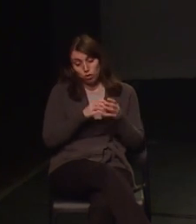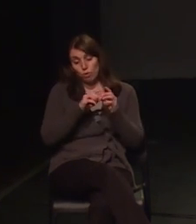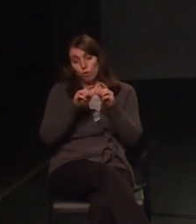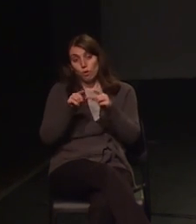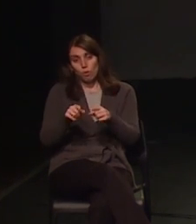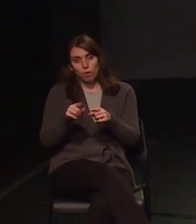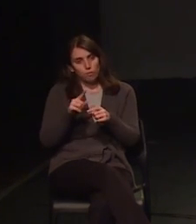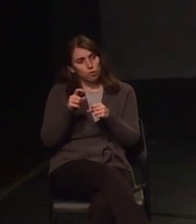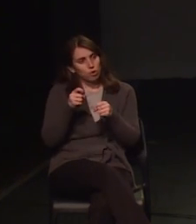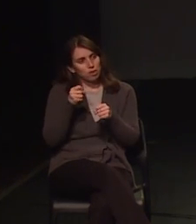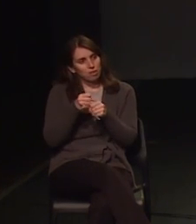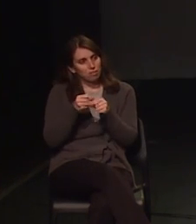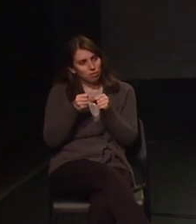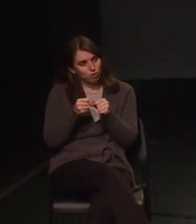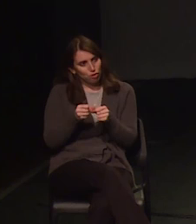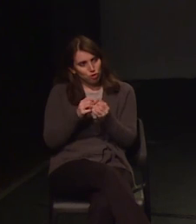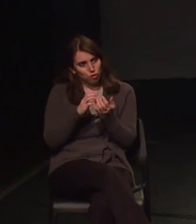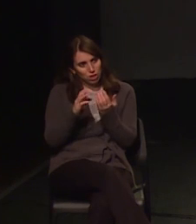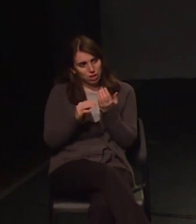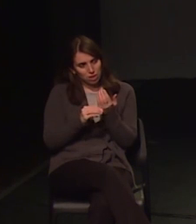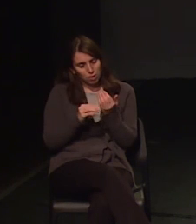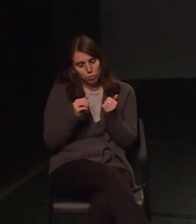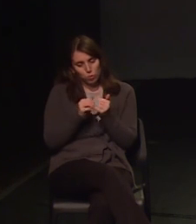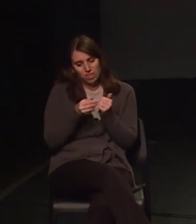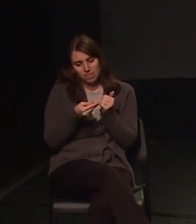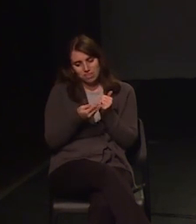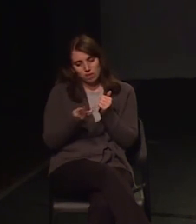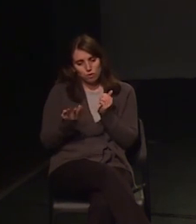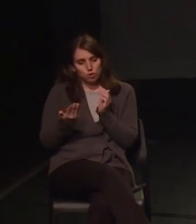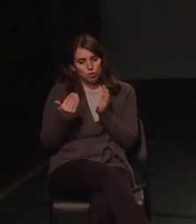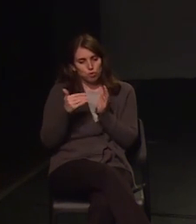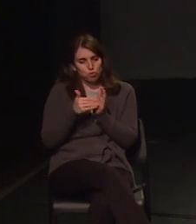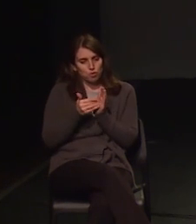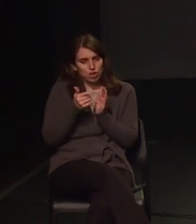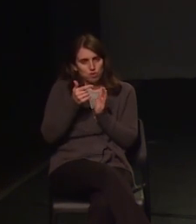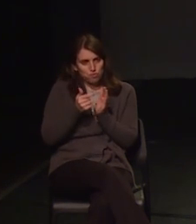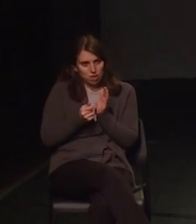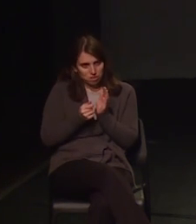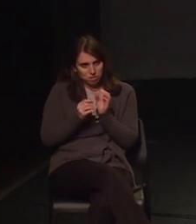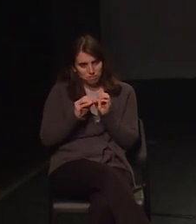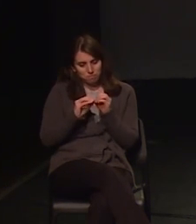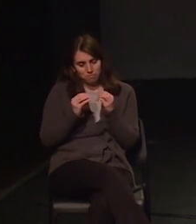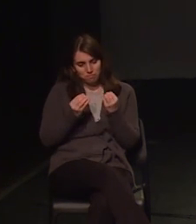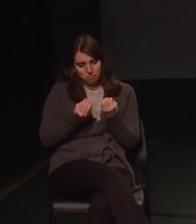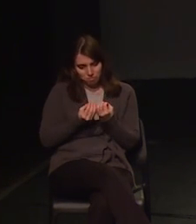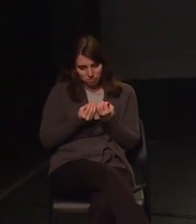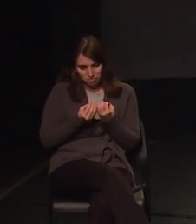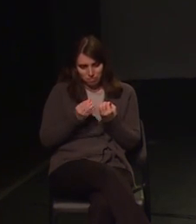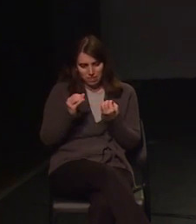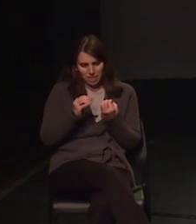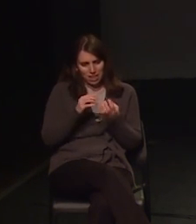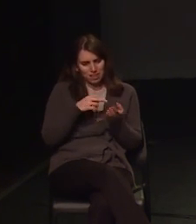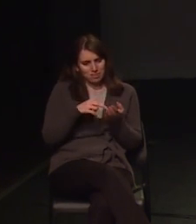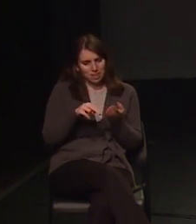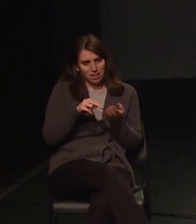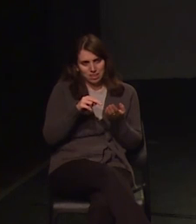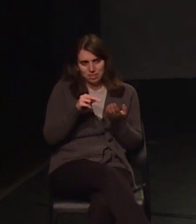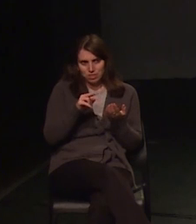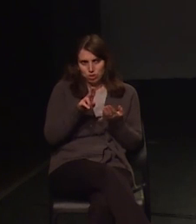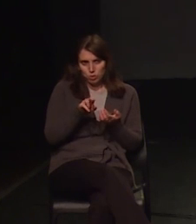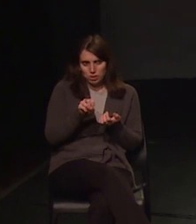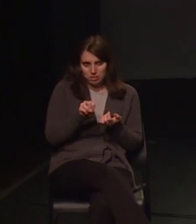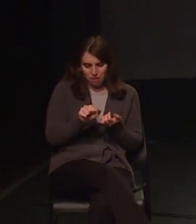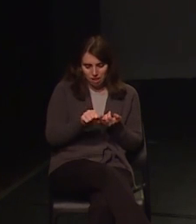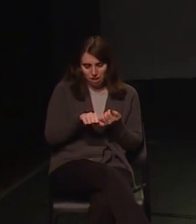of other re-granting organizations that the Duke Foundation supports, NEFA, TCG, Dance USA, among them,